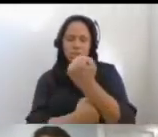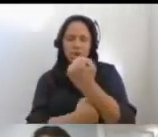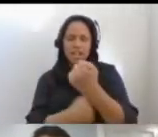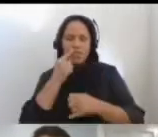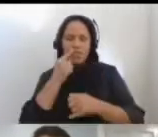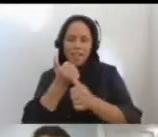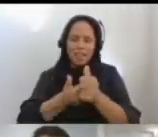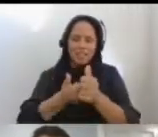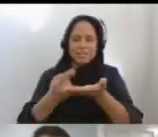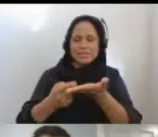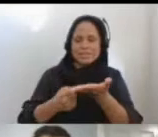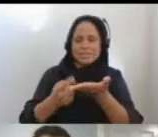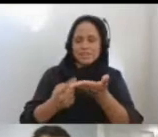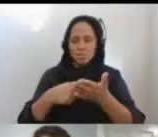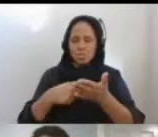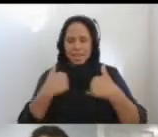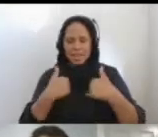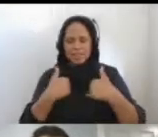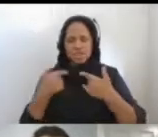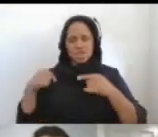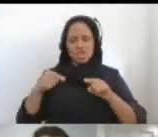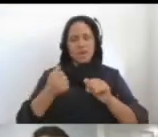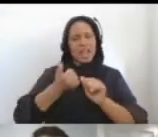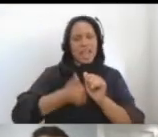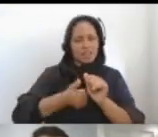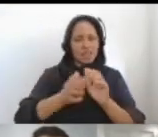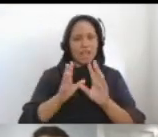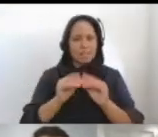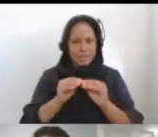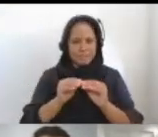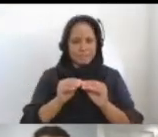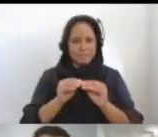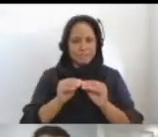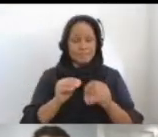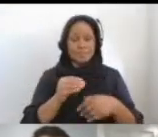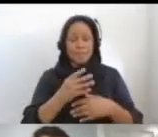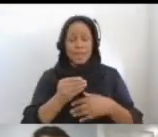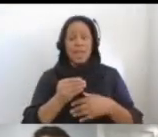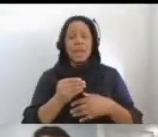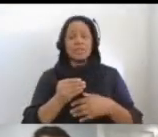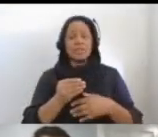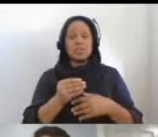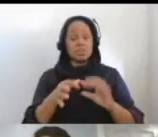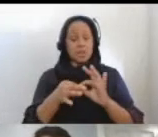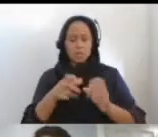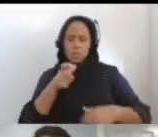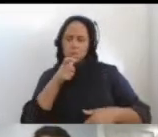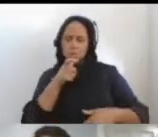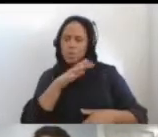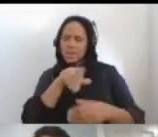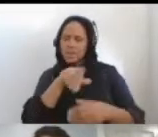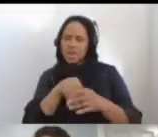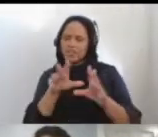and conversation we have in every meeting. Um, and when it comes to who's involved in those